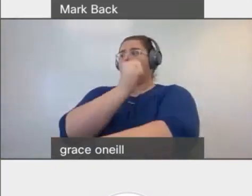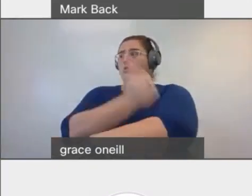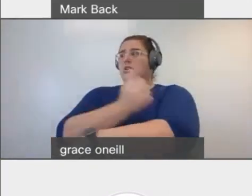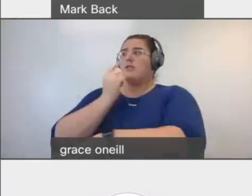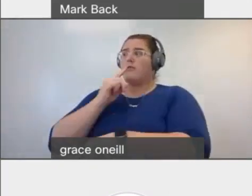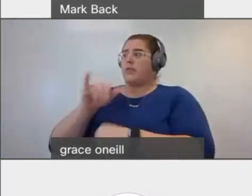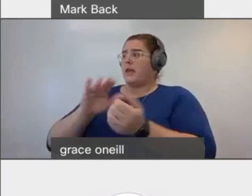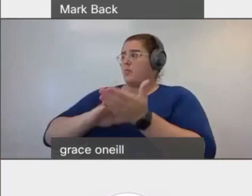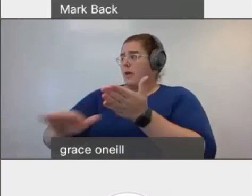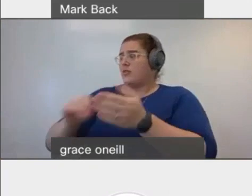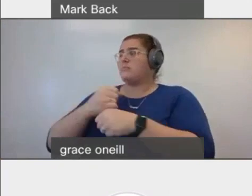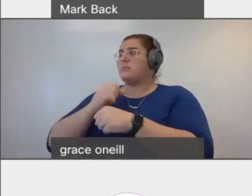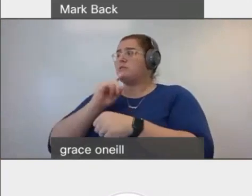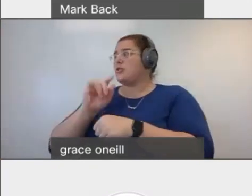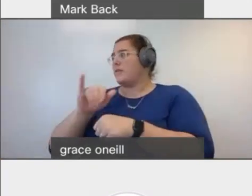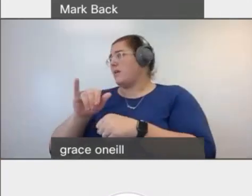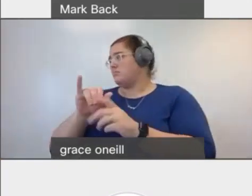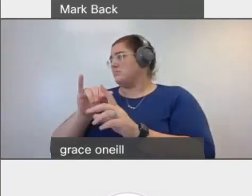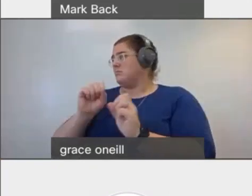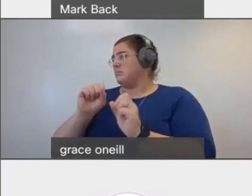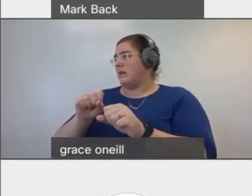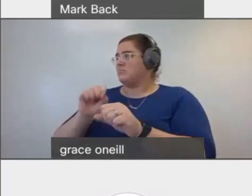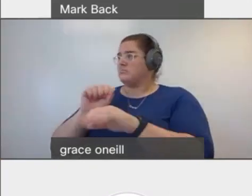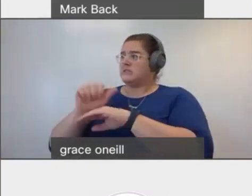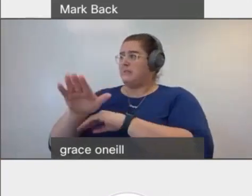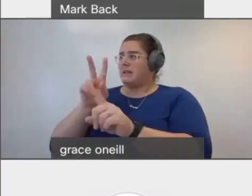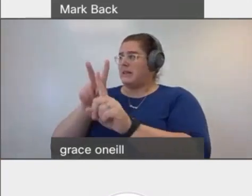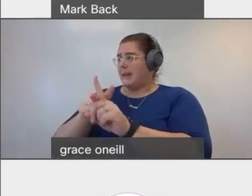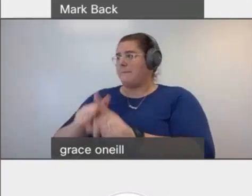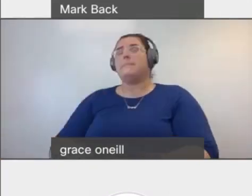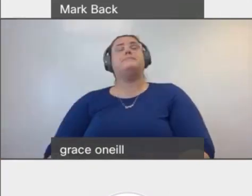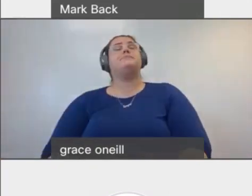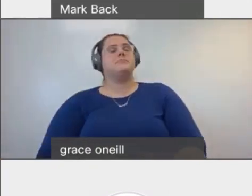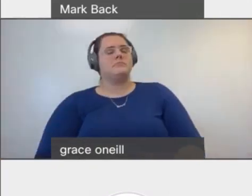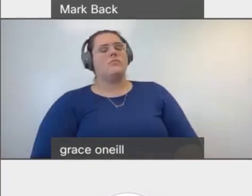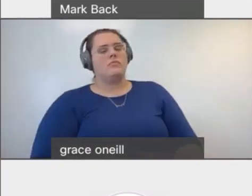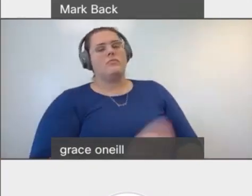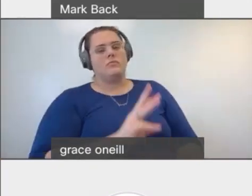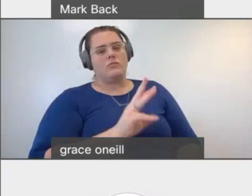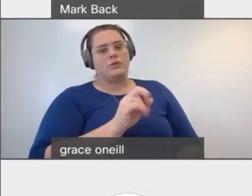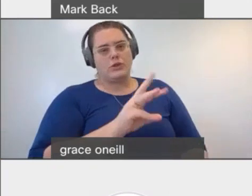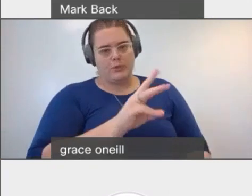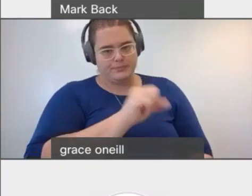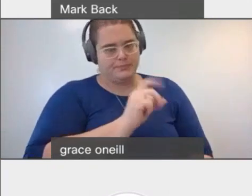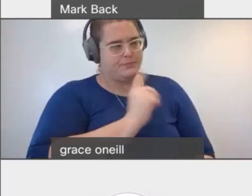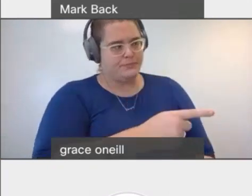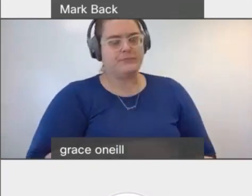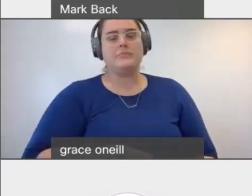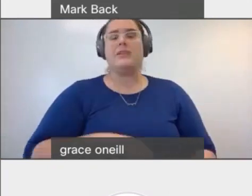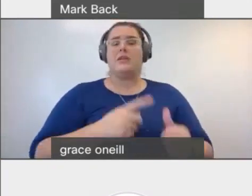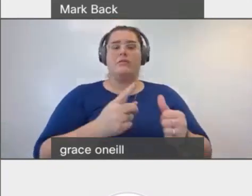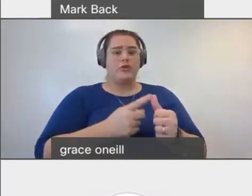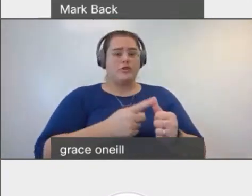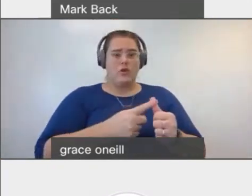that providers can submit claims? So first of all, this process would be no different